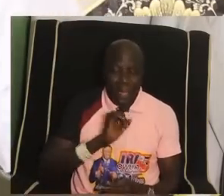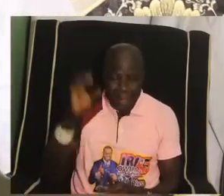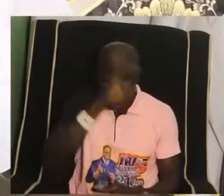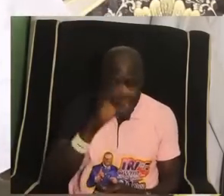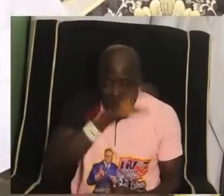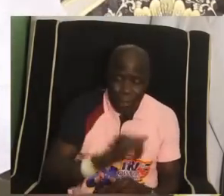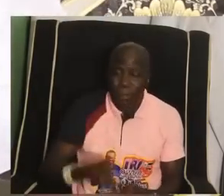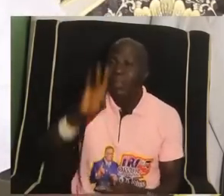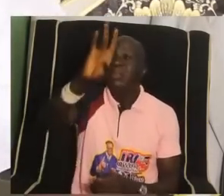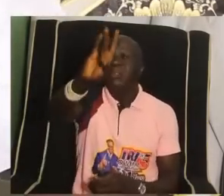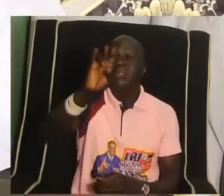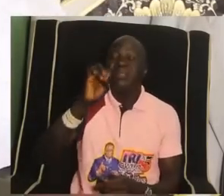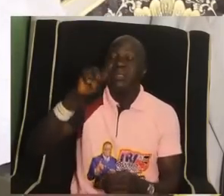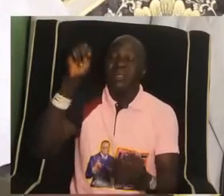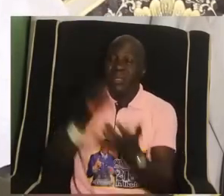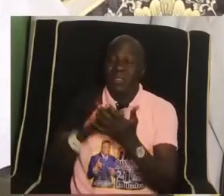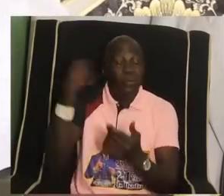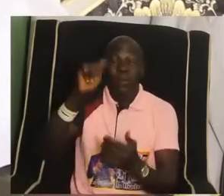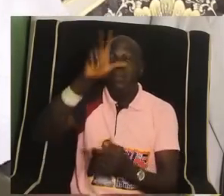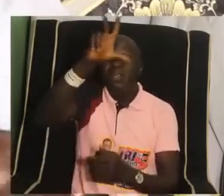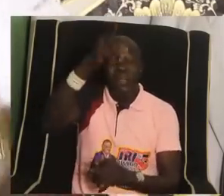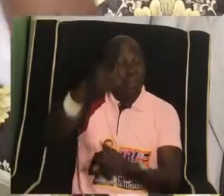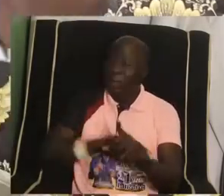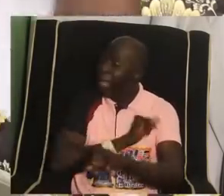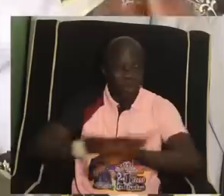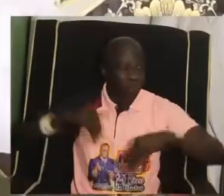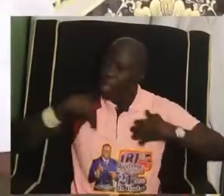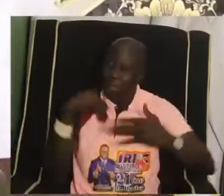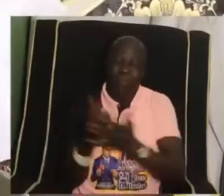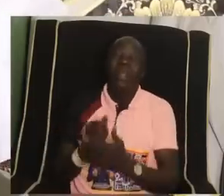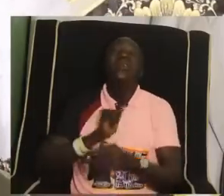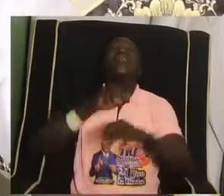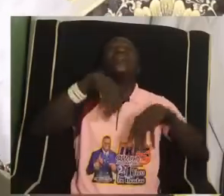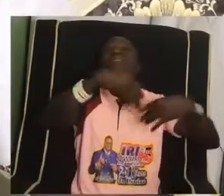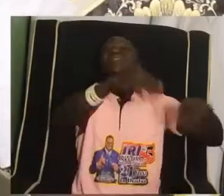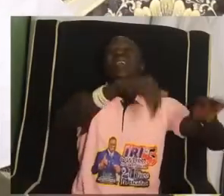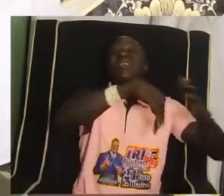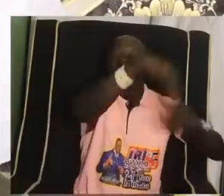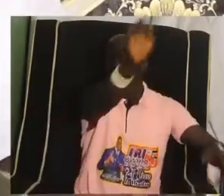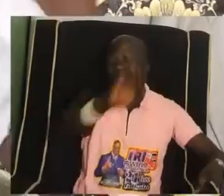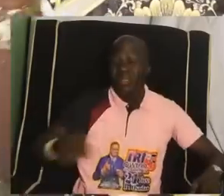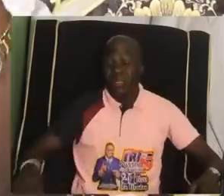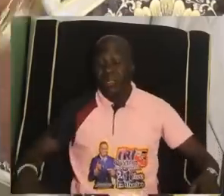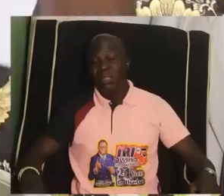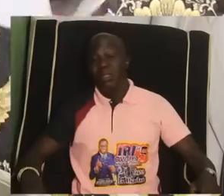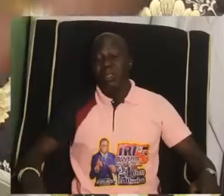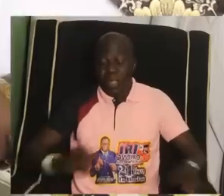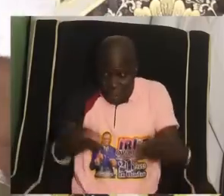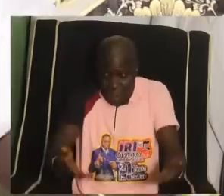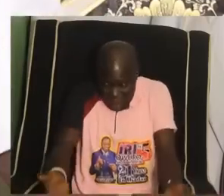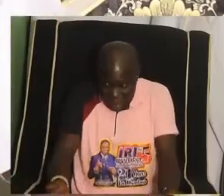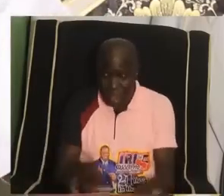for 60,000 and for 3 months, I couldn't get 50,000. Sell it. What they write there, and they dispose the land. Mean,